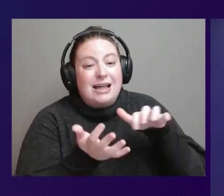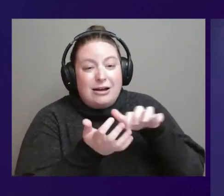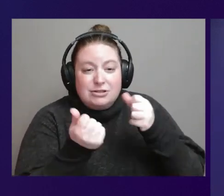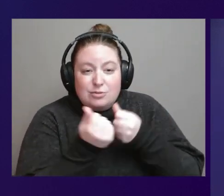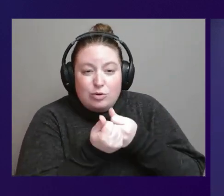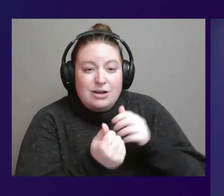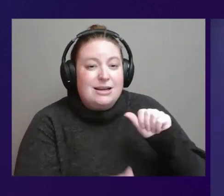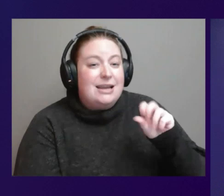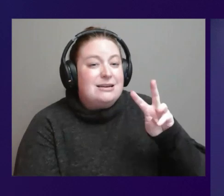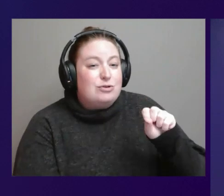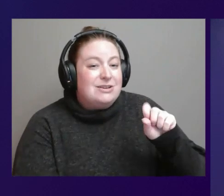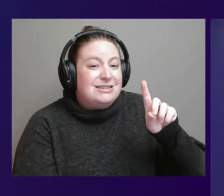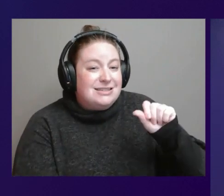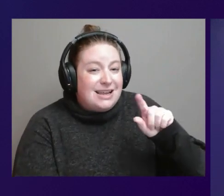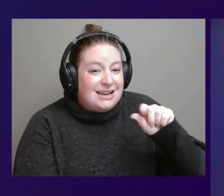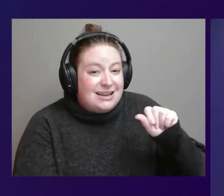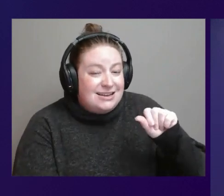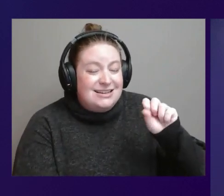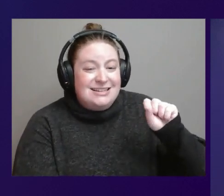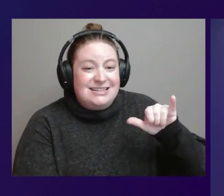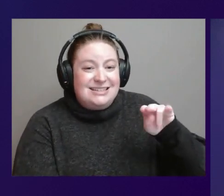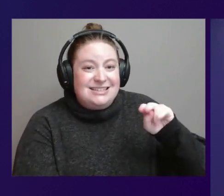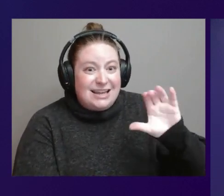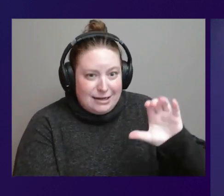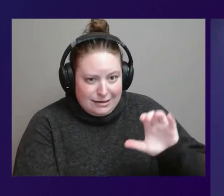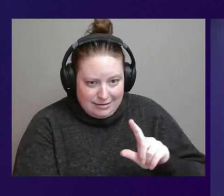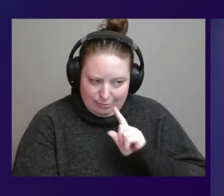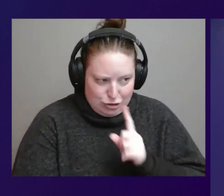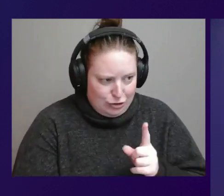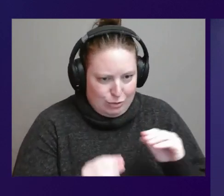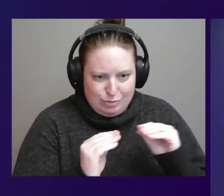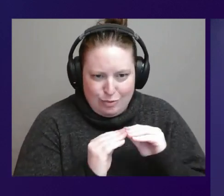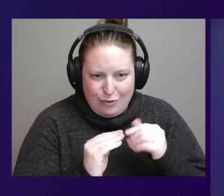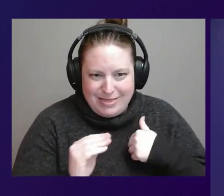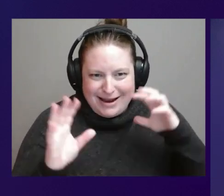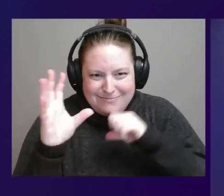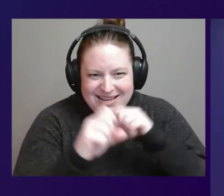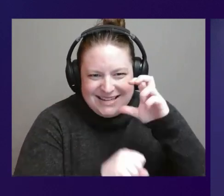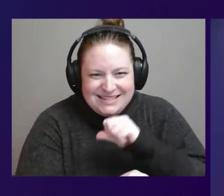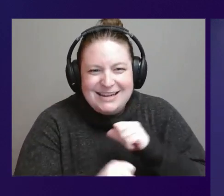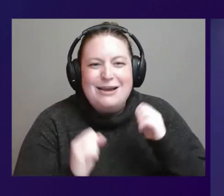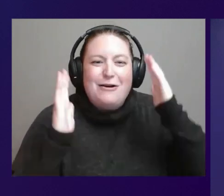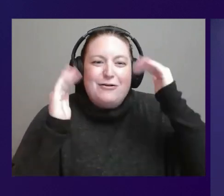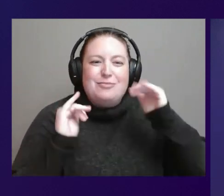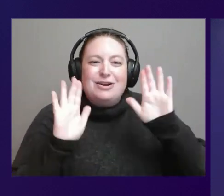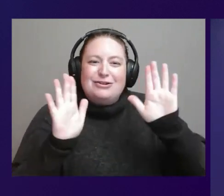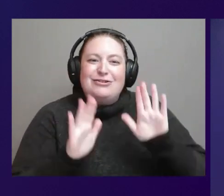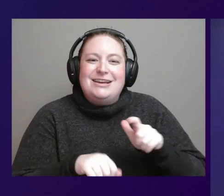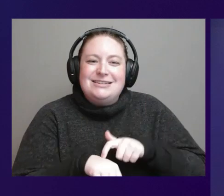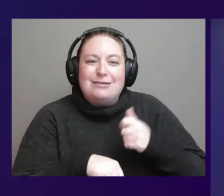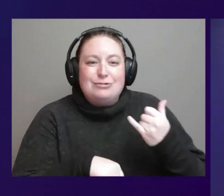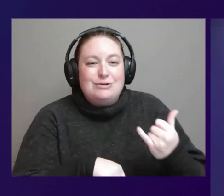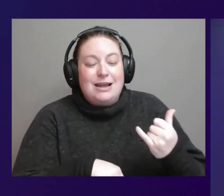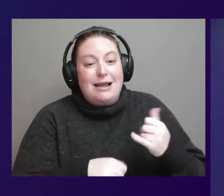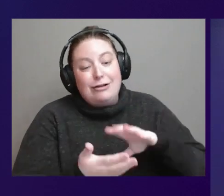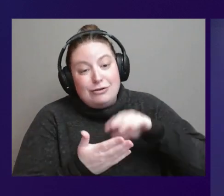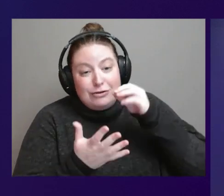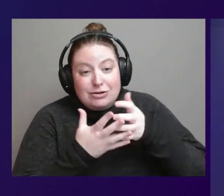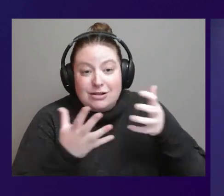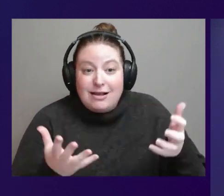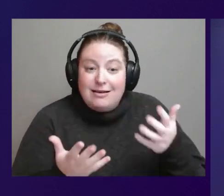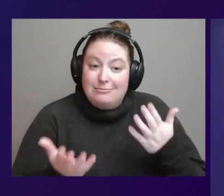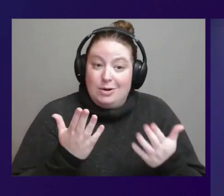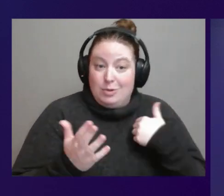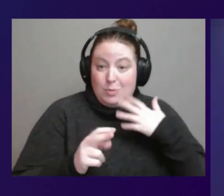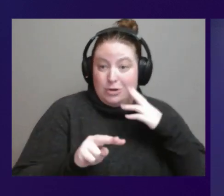Sync, and definitely some more that I missed. So hope you had a great time today. Hope you learned a lot. Probably want to go back and rewatch some of